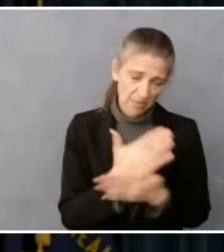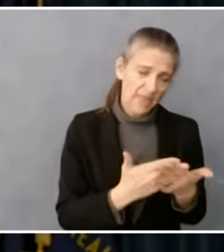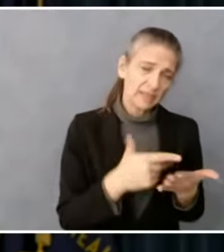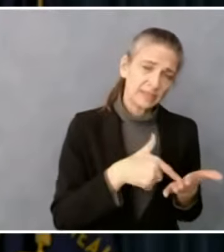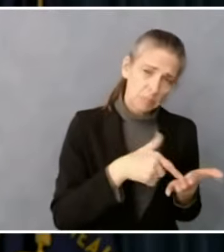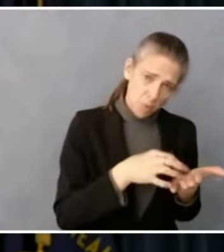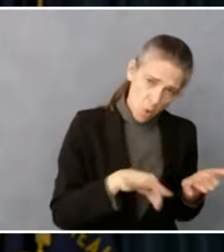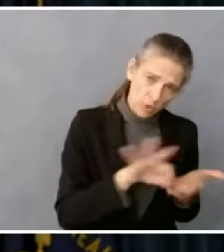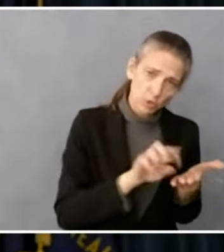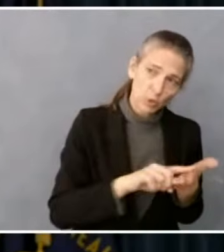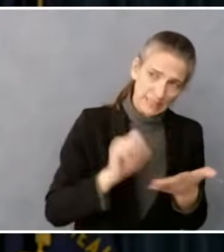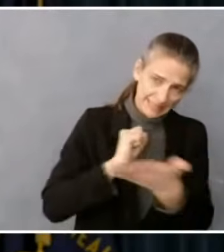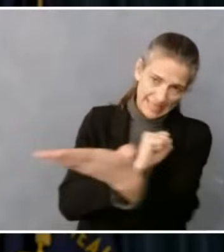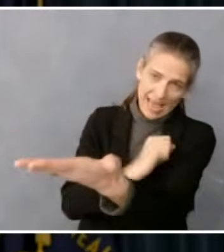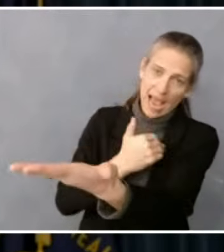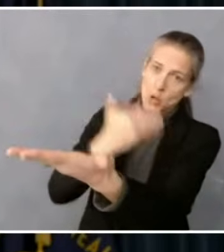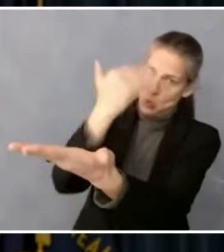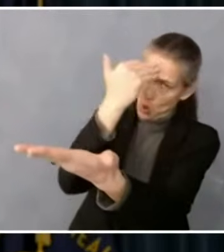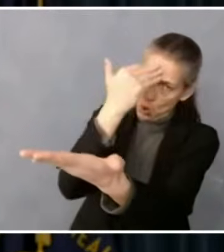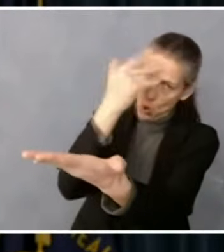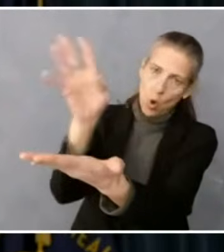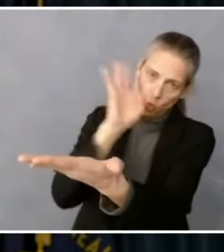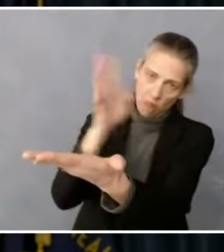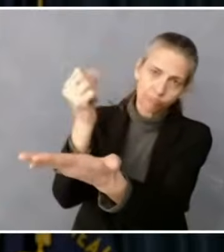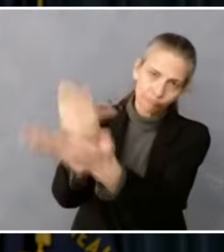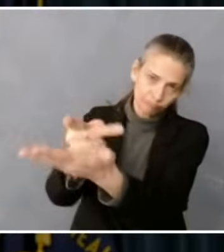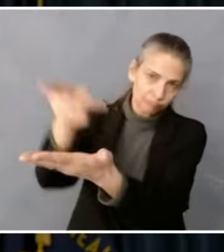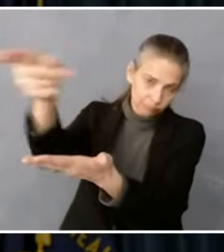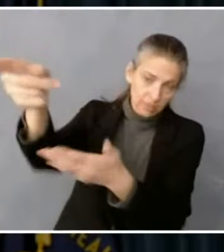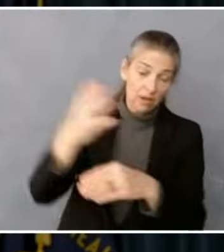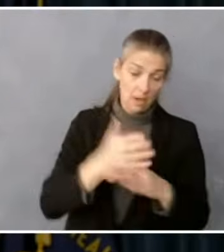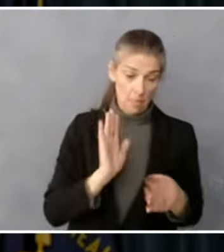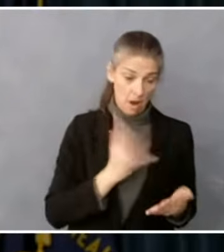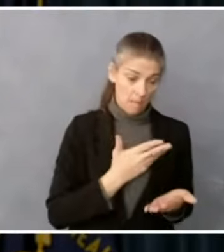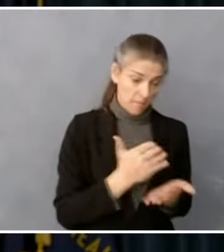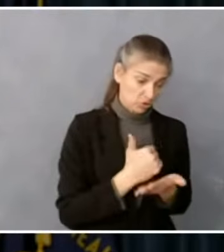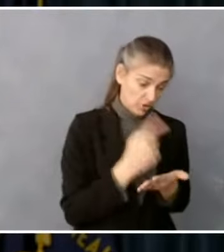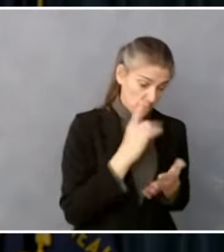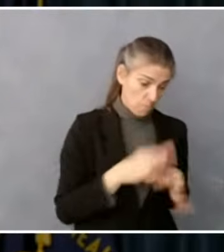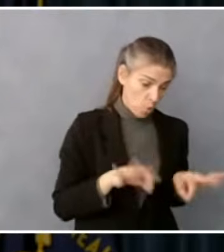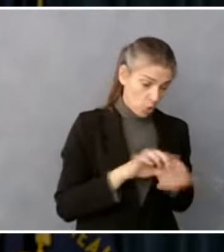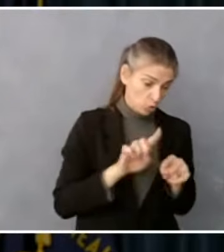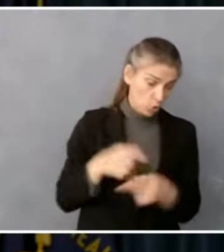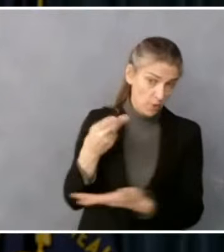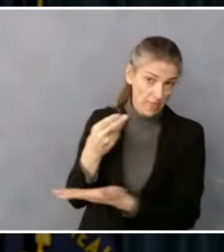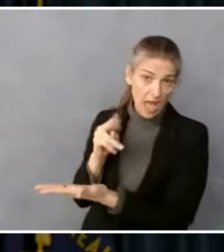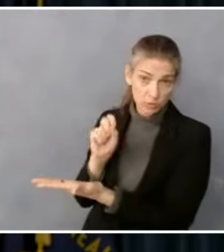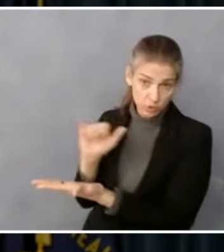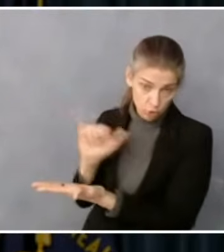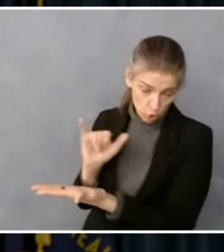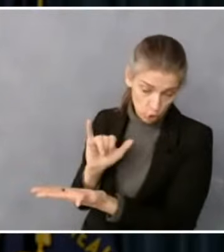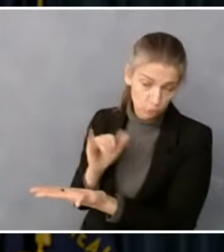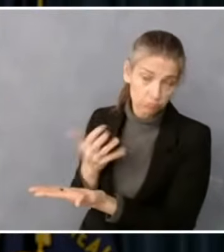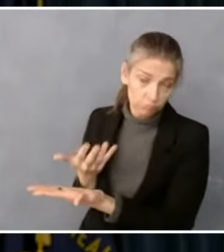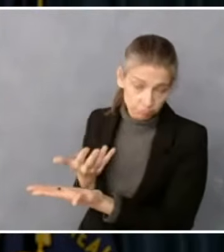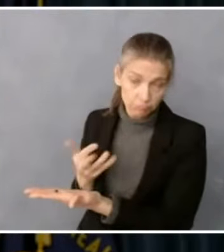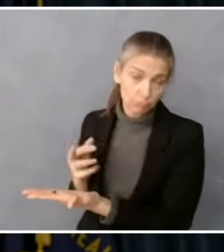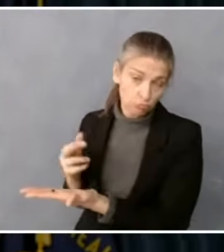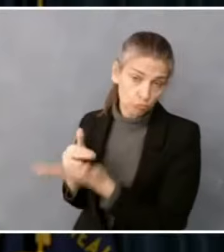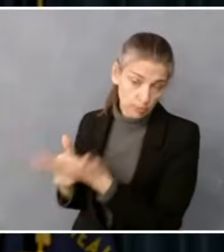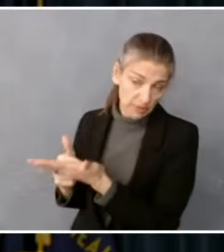Senate that I know that we'll see later. I think our budget includes some things that are important to the House as well. And we'll see